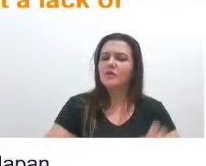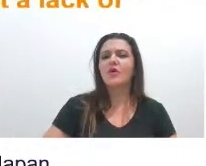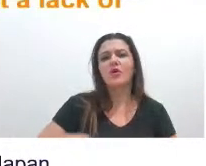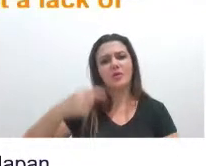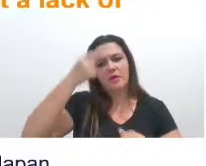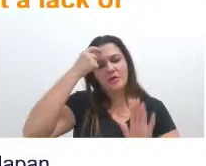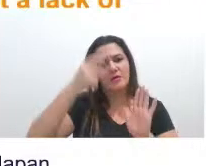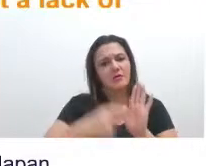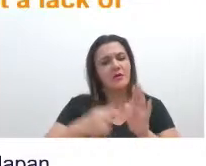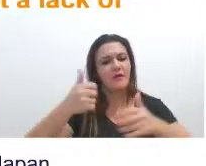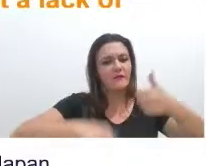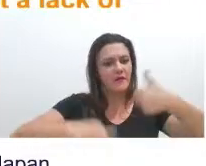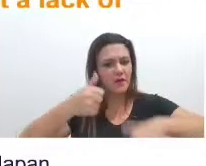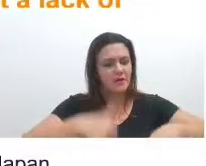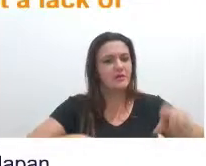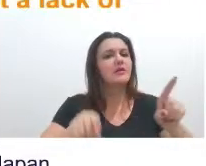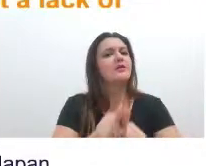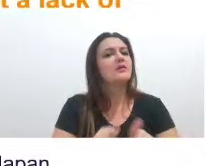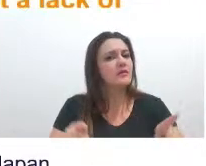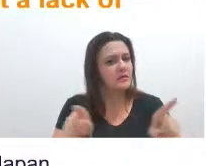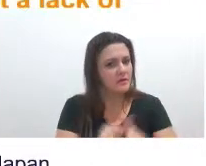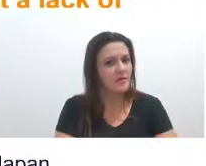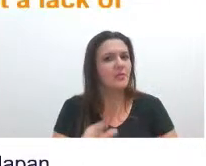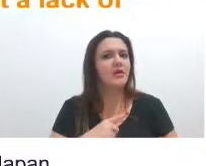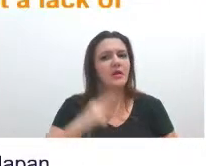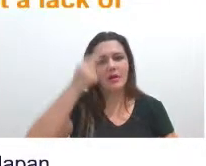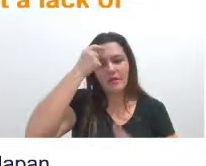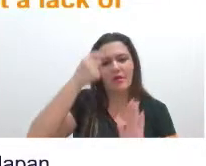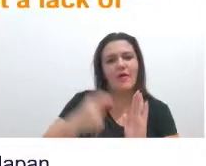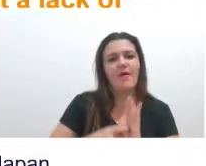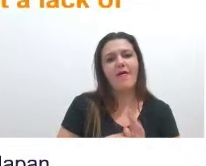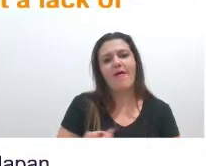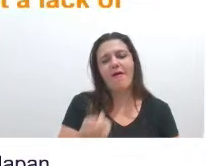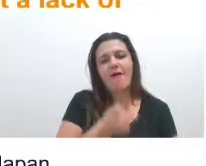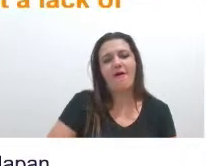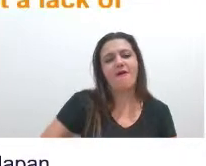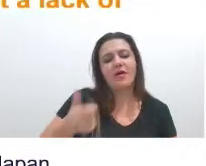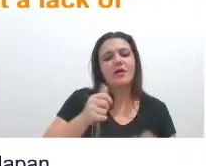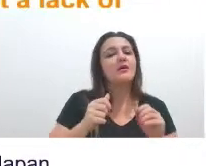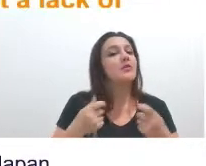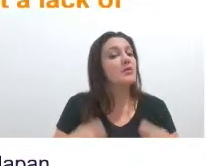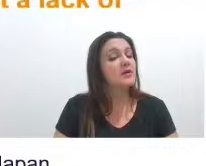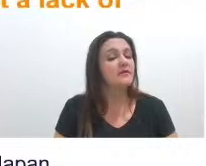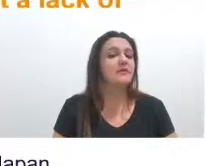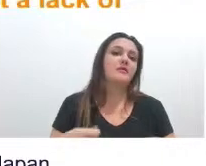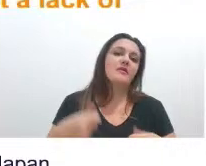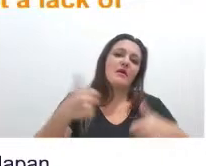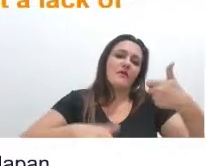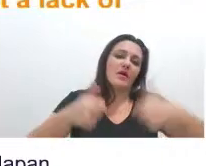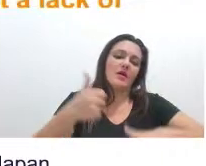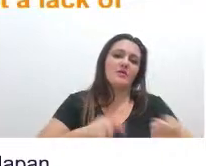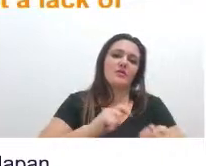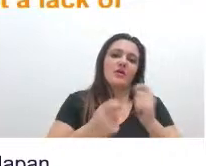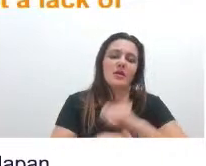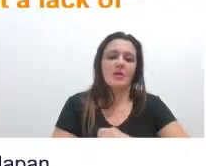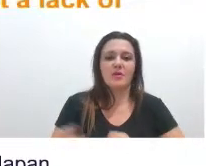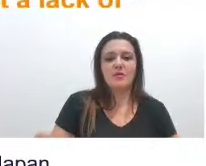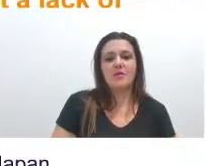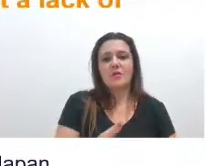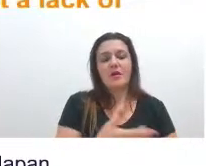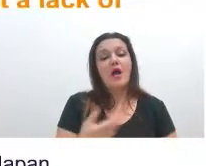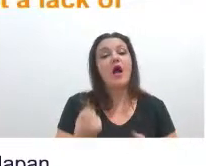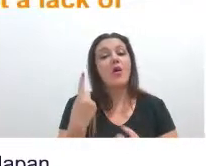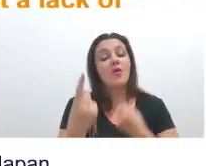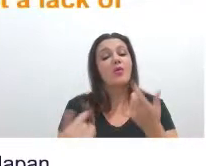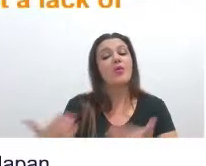with AI may lead to the use of newer and better assessment tasks. Some interviewees also raise concerns about the datafication